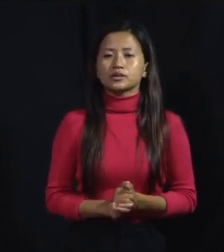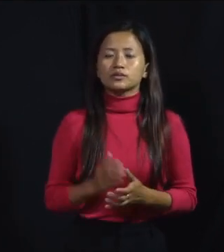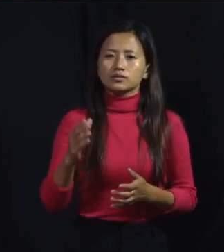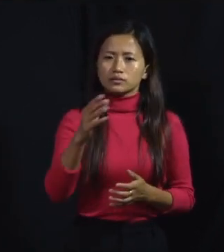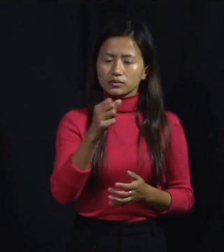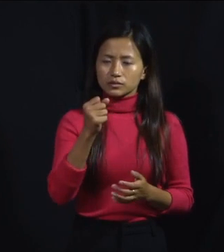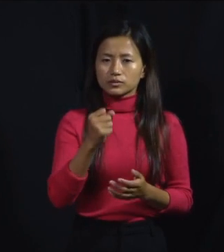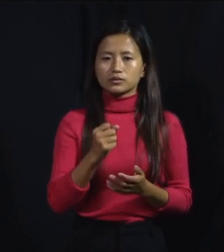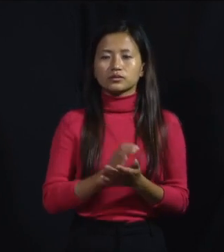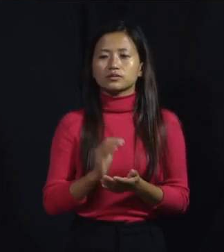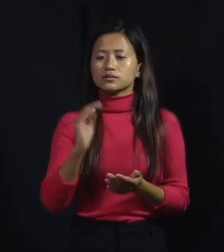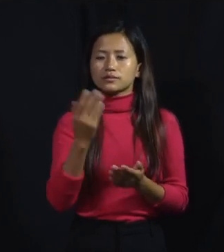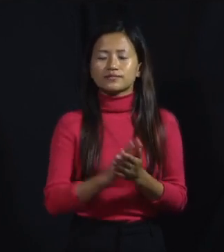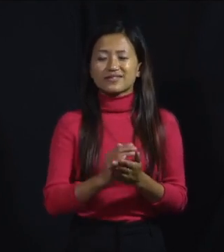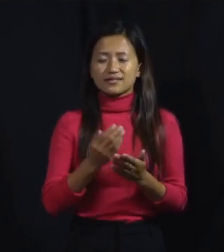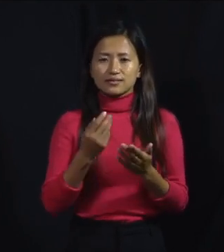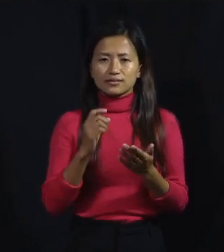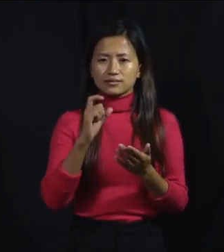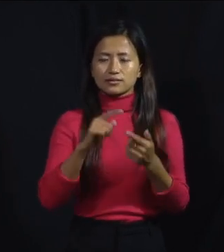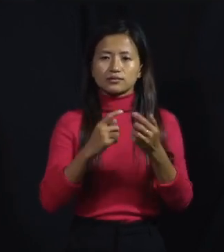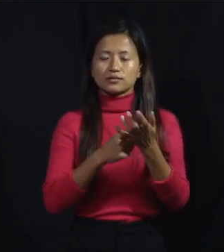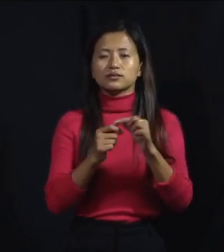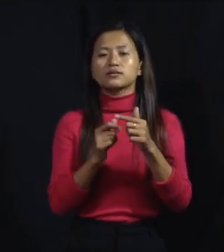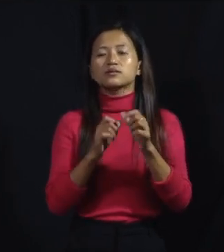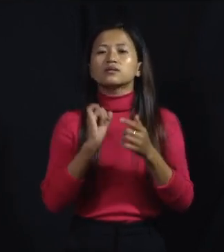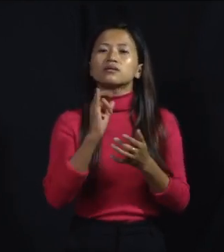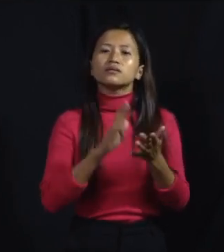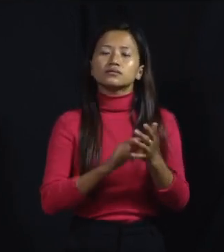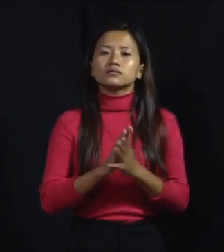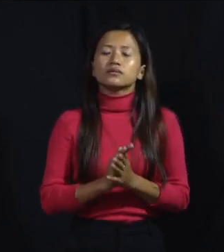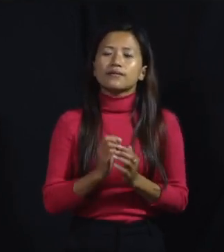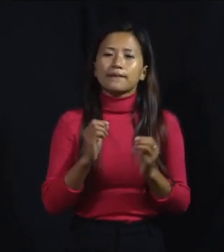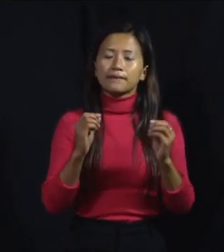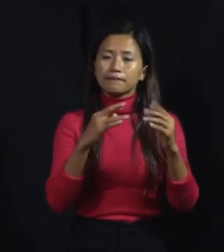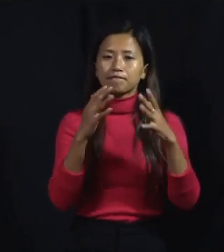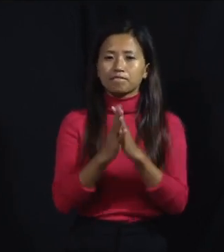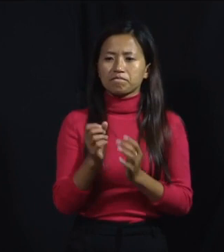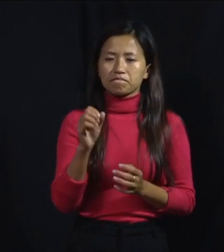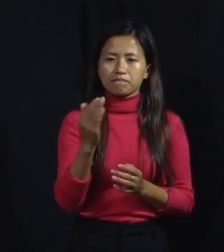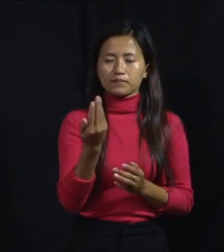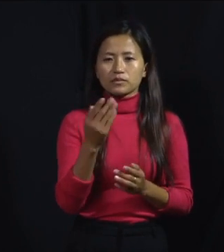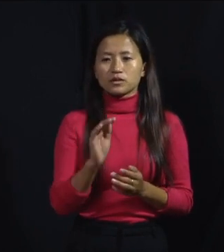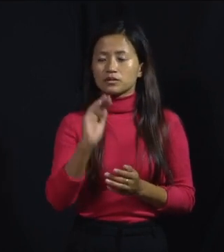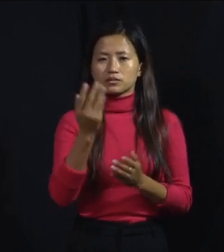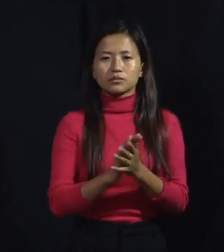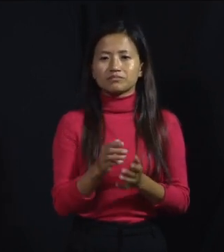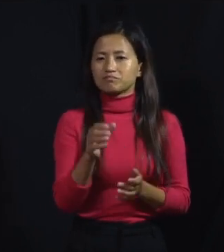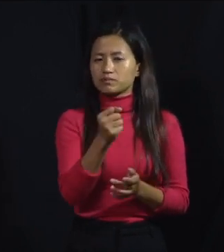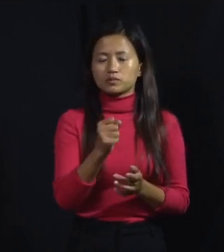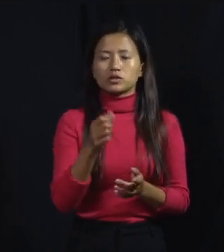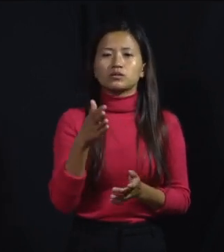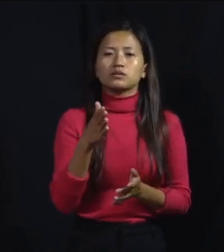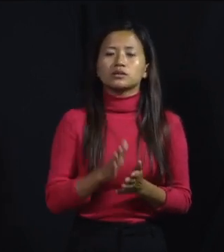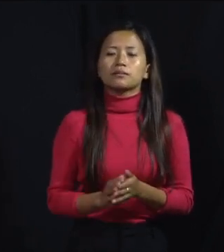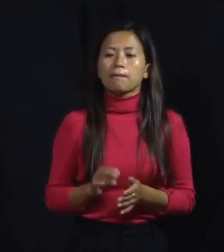control some certain environment, and some certain environment we cannot control. So example of controlled environment can be maybe